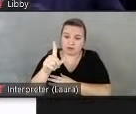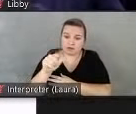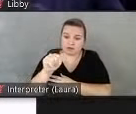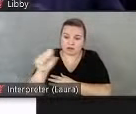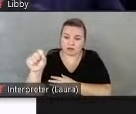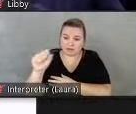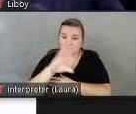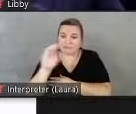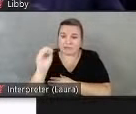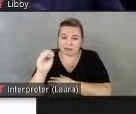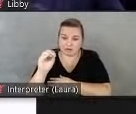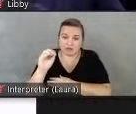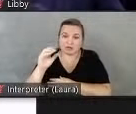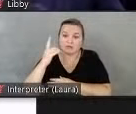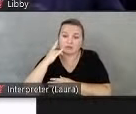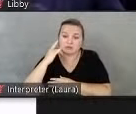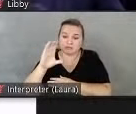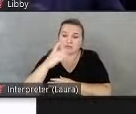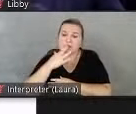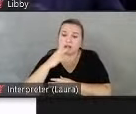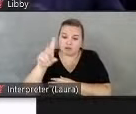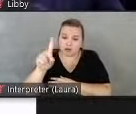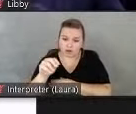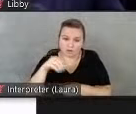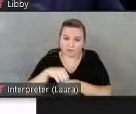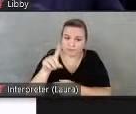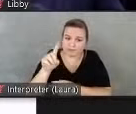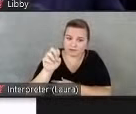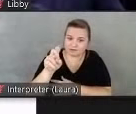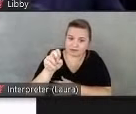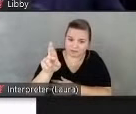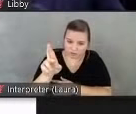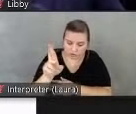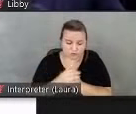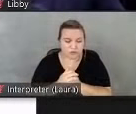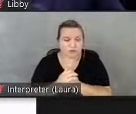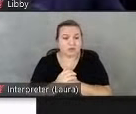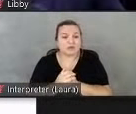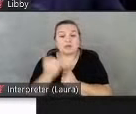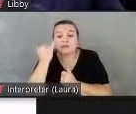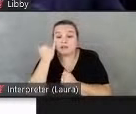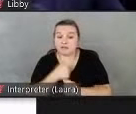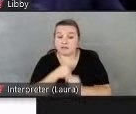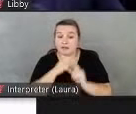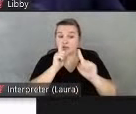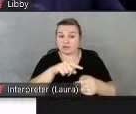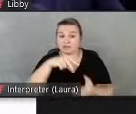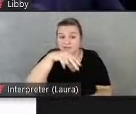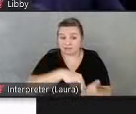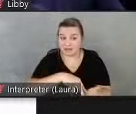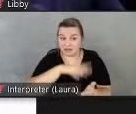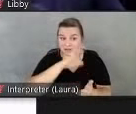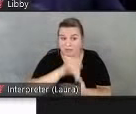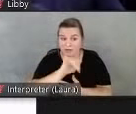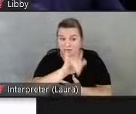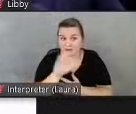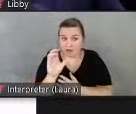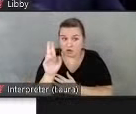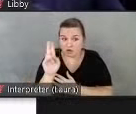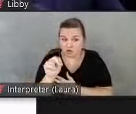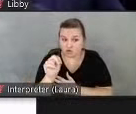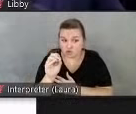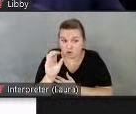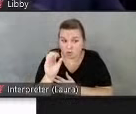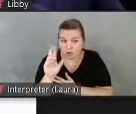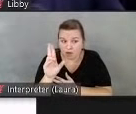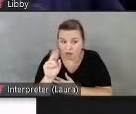south of Denver. If you go down I-25, that's where Castle Rock is. If I were to go stand over by that no outlet sign off to the left, I would